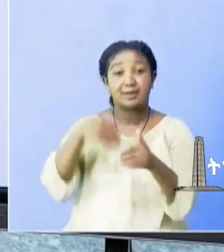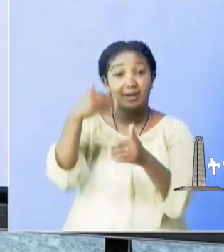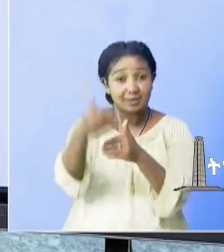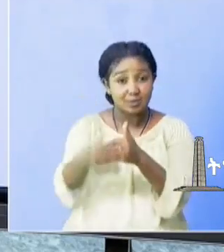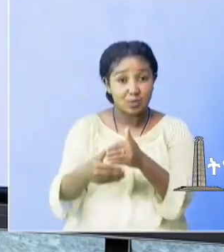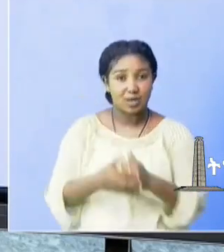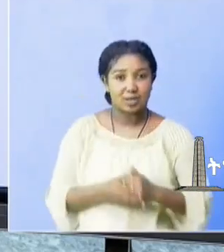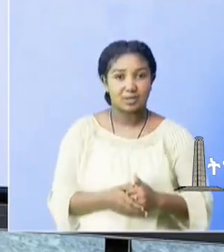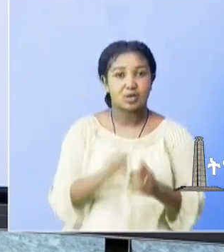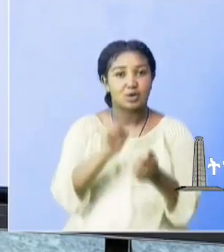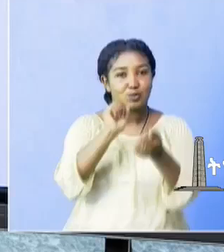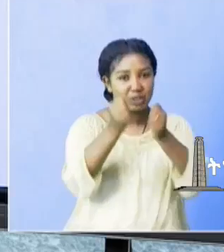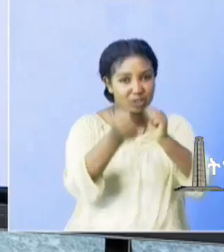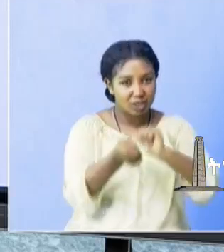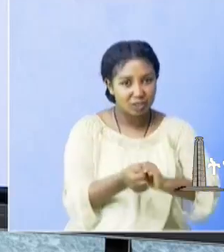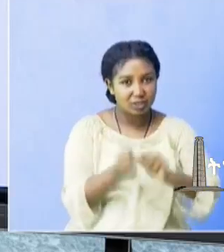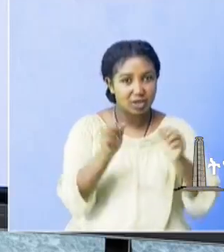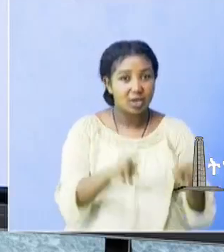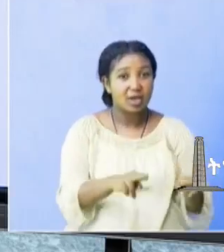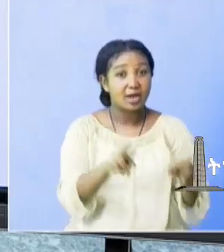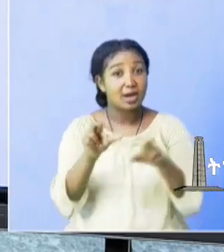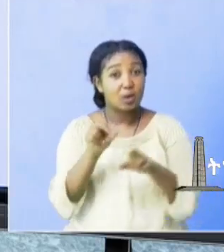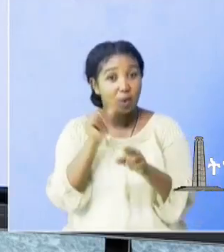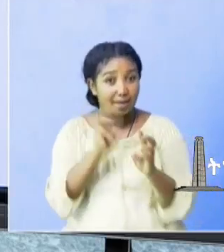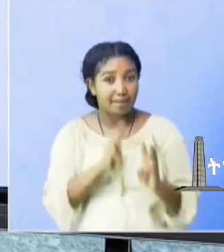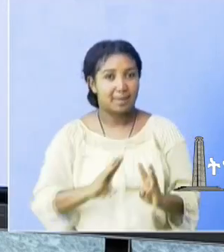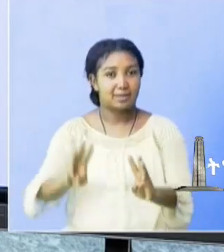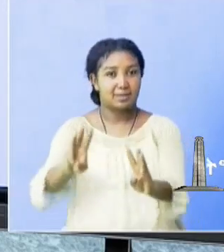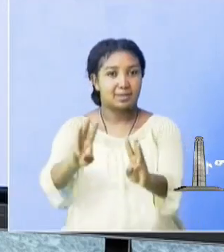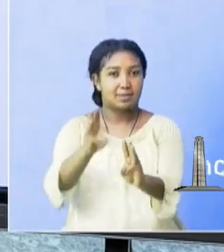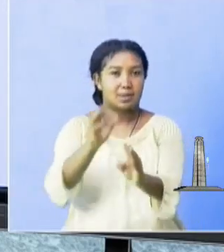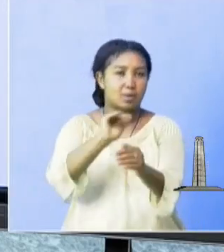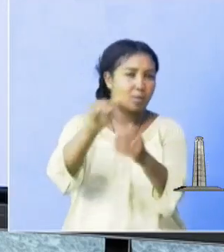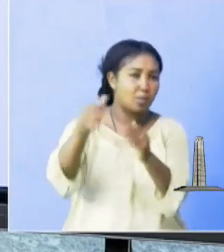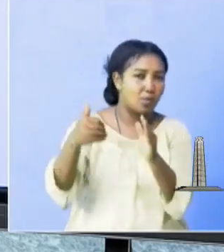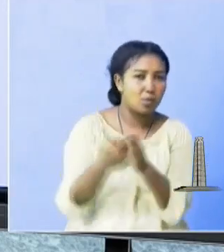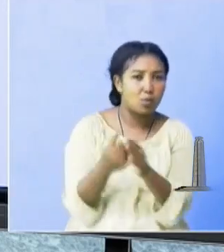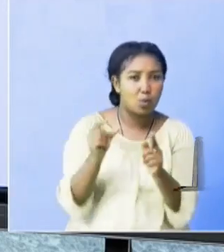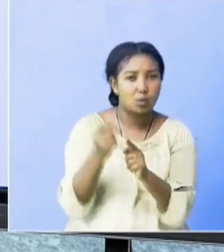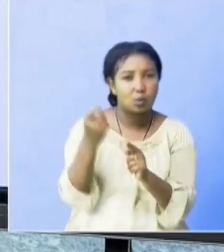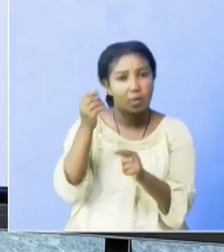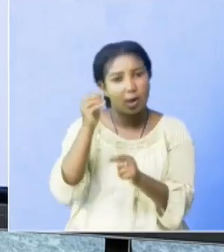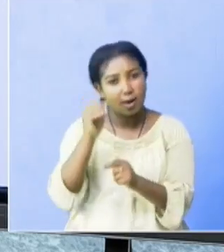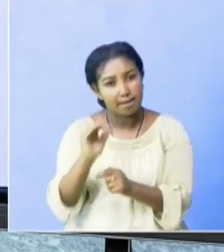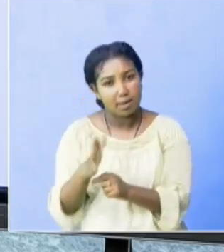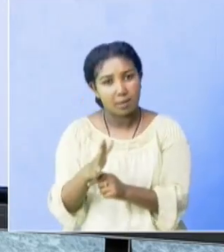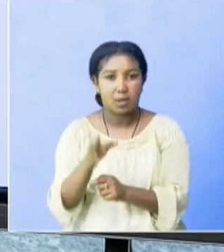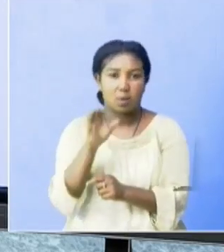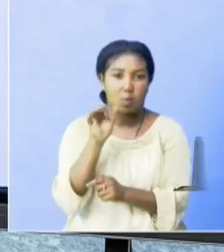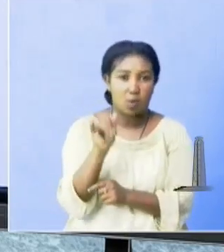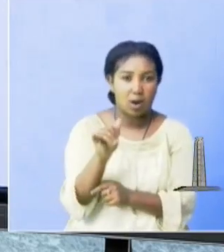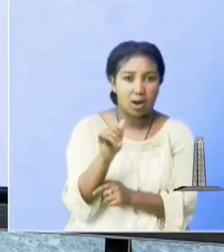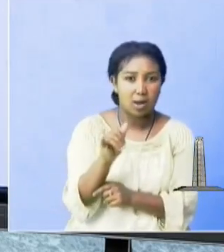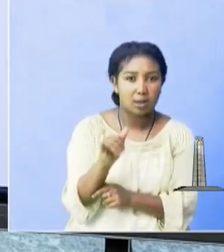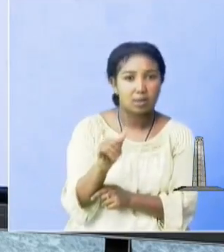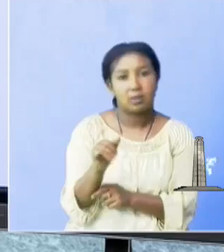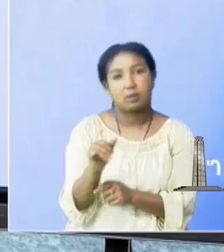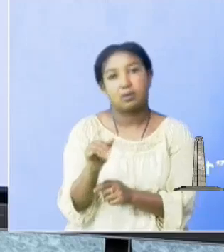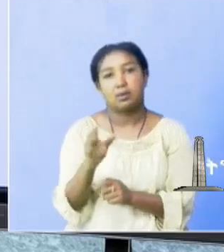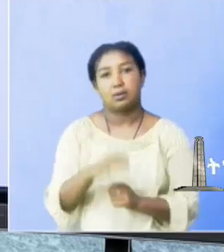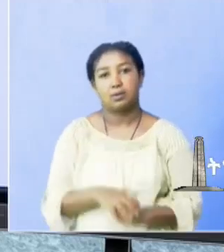one is we change irregular method. We change maybe the whole word or maybe one